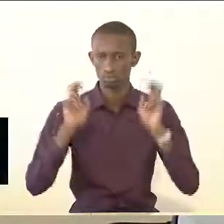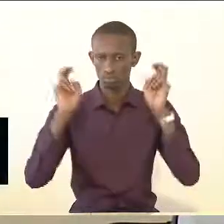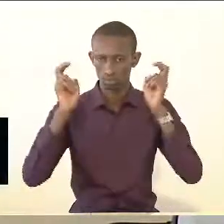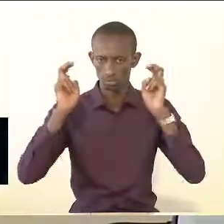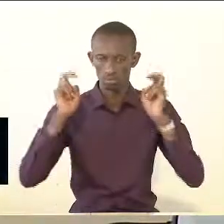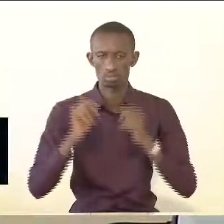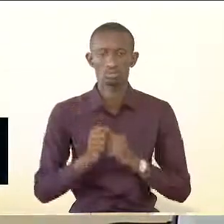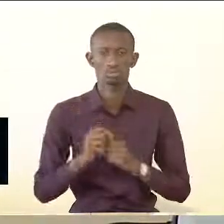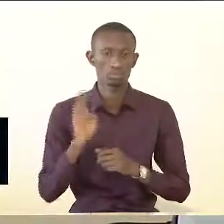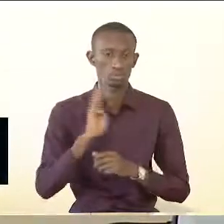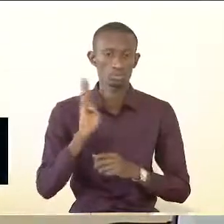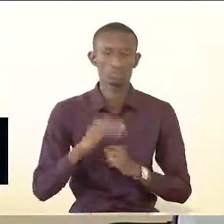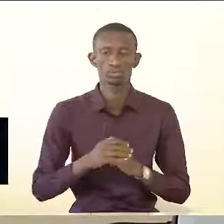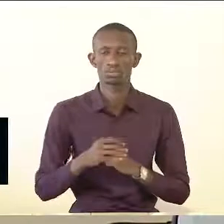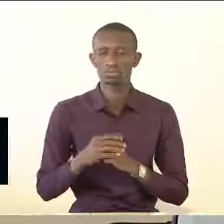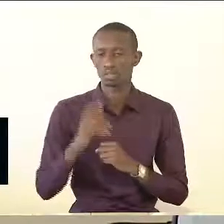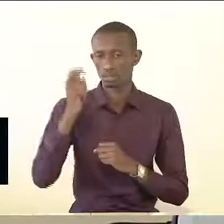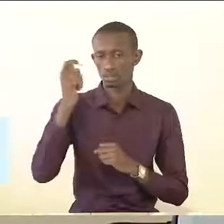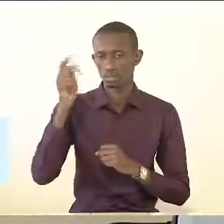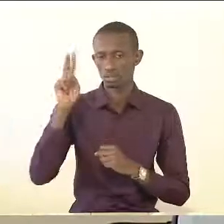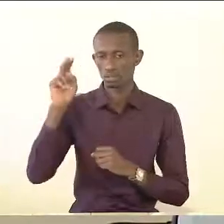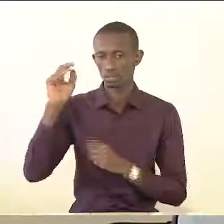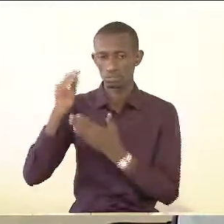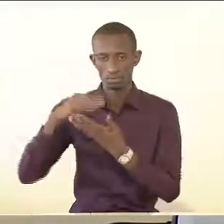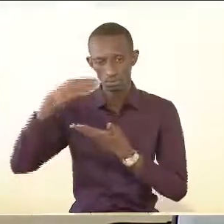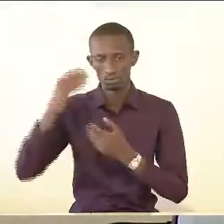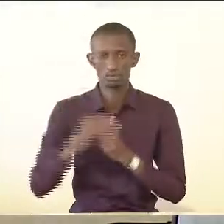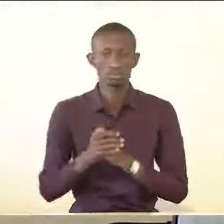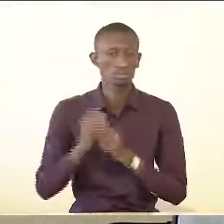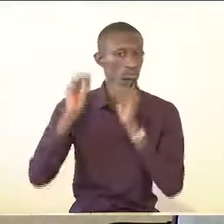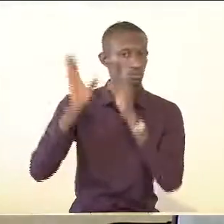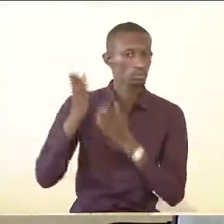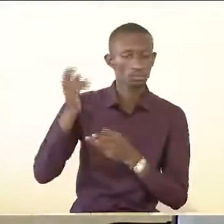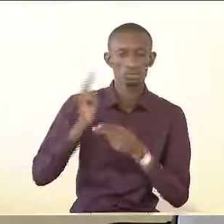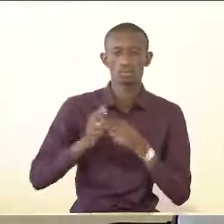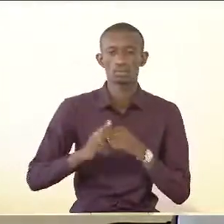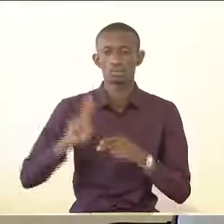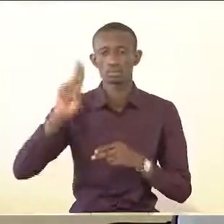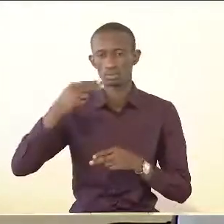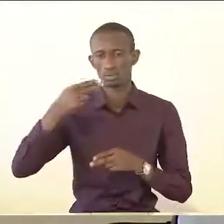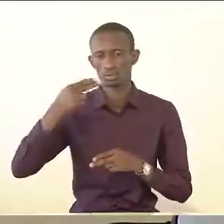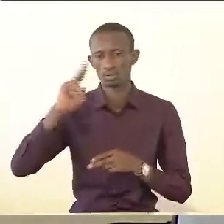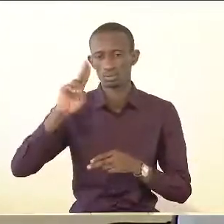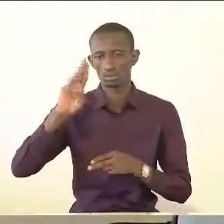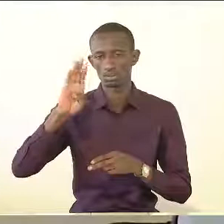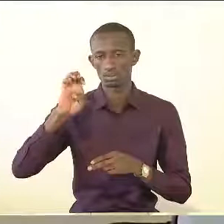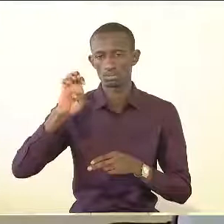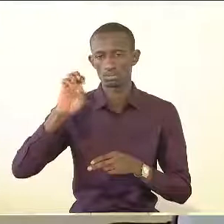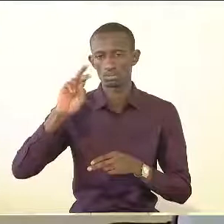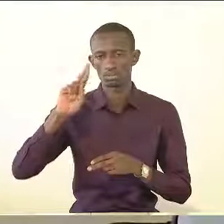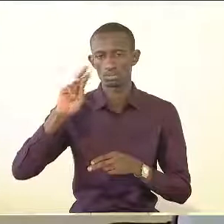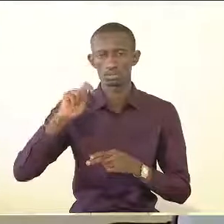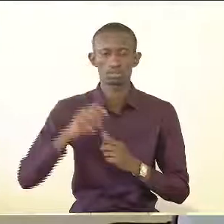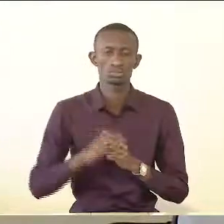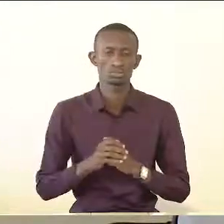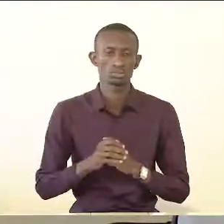TV. I'm teacher Herbert, and I'm very happy to be with you